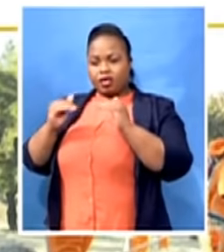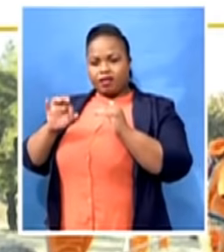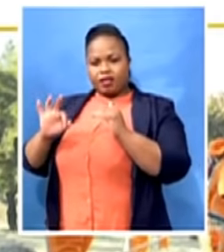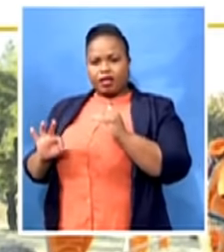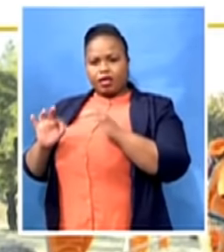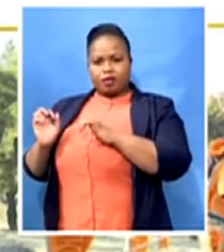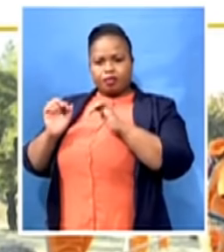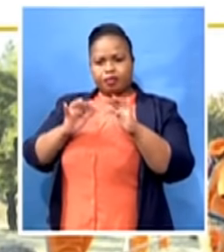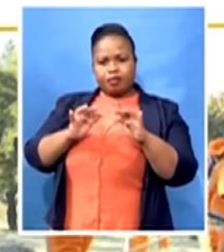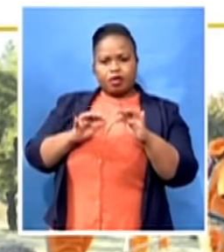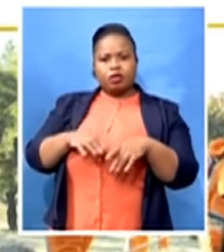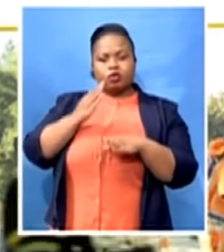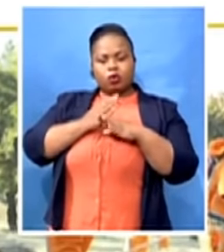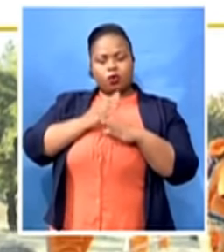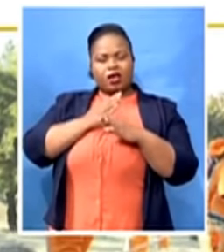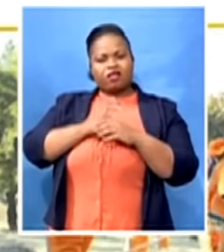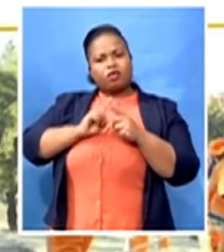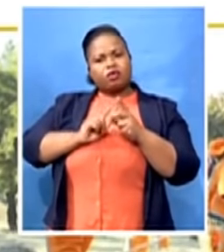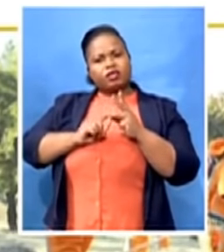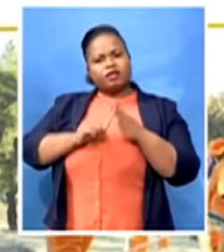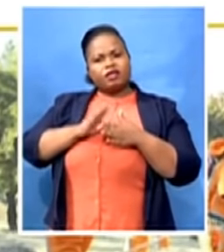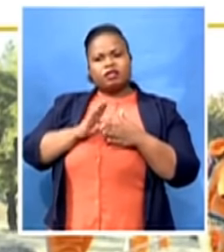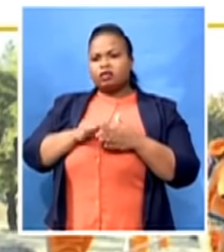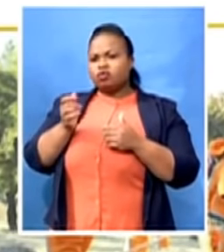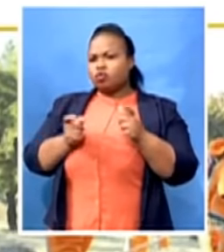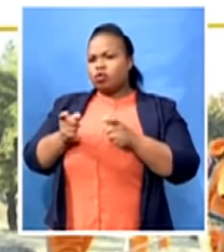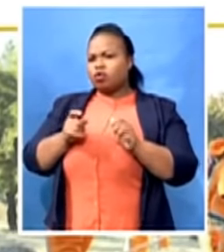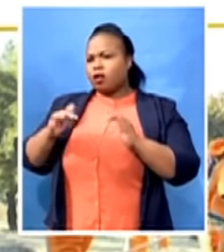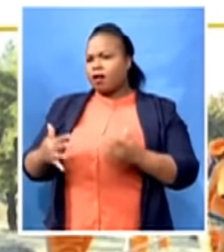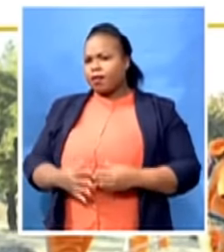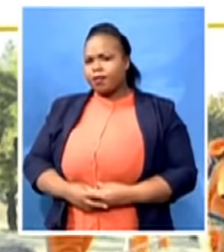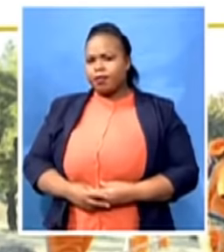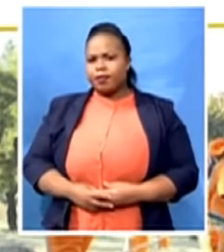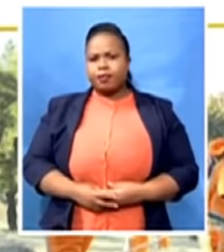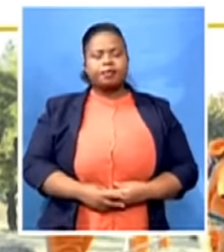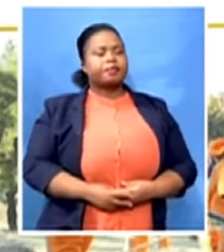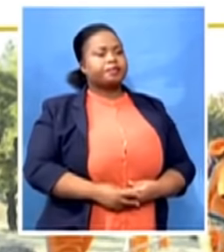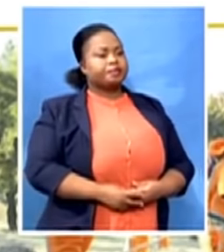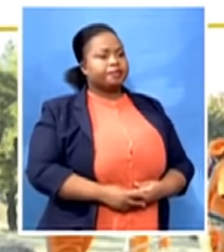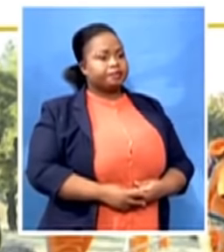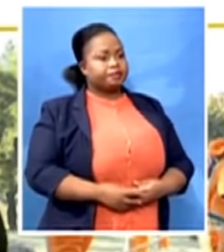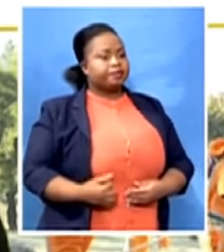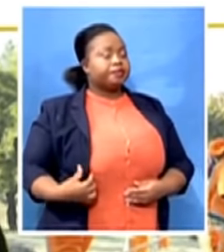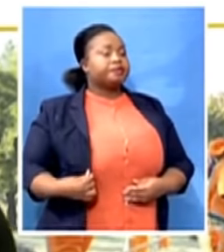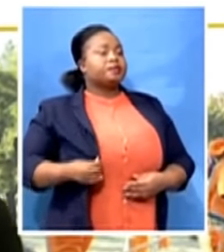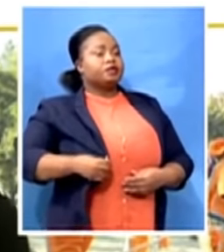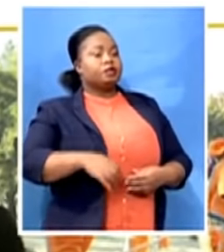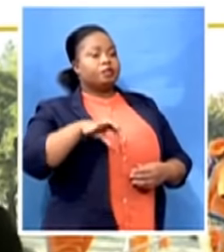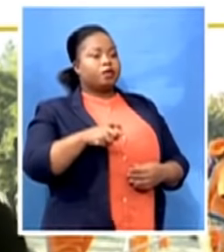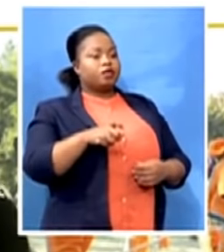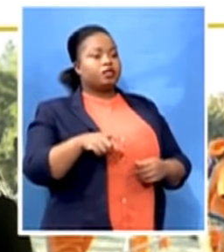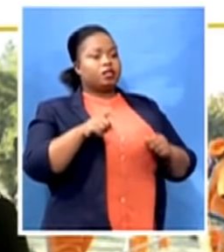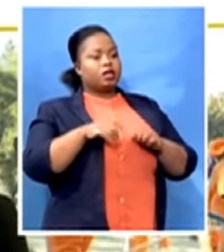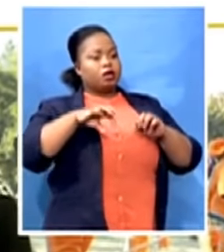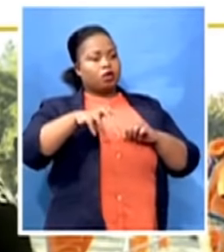reasons. How will we control that? That will have to, the Provincial Command Center will have to sit and see how they work